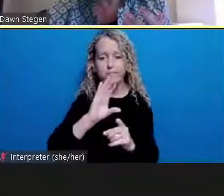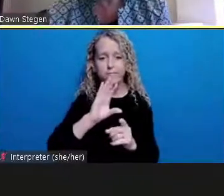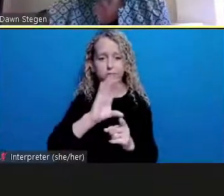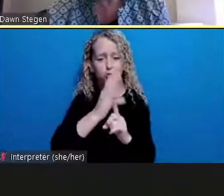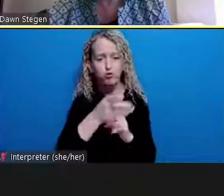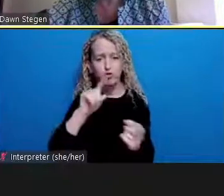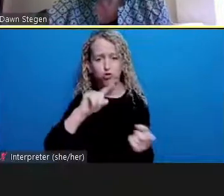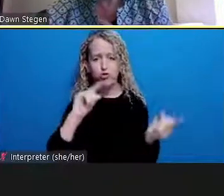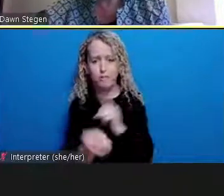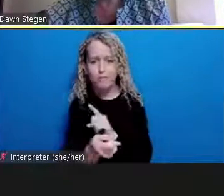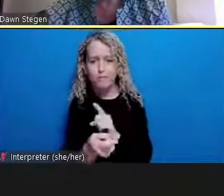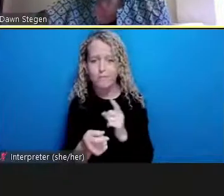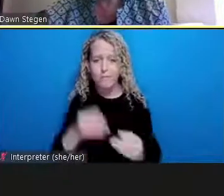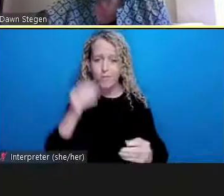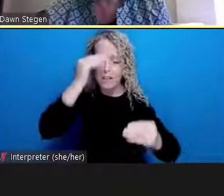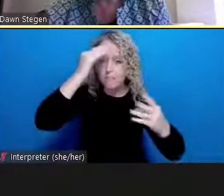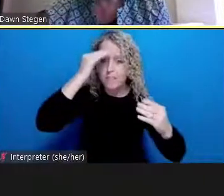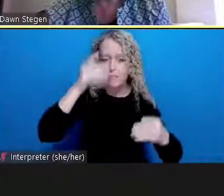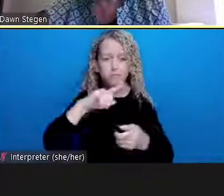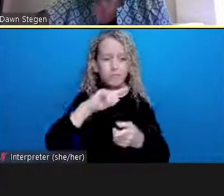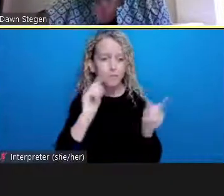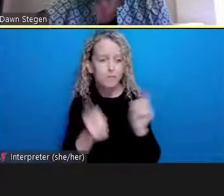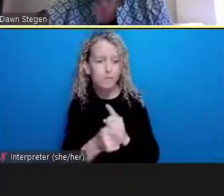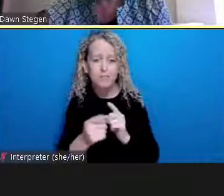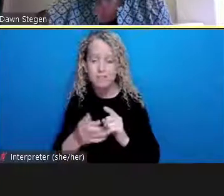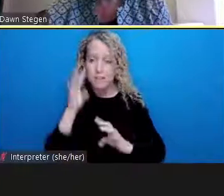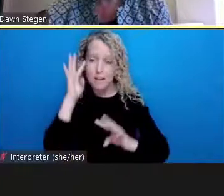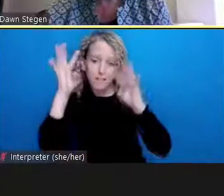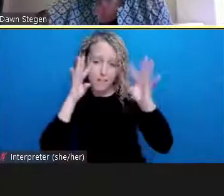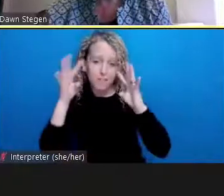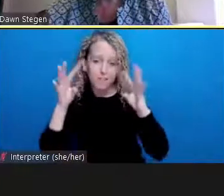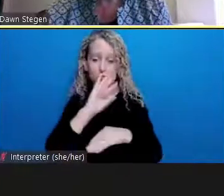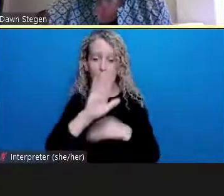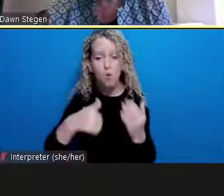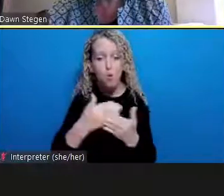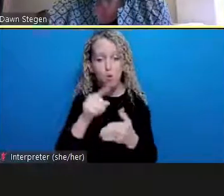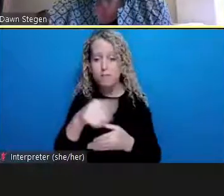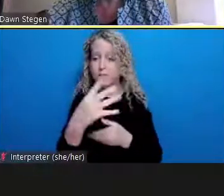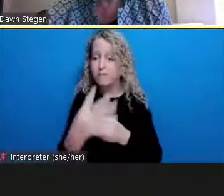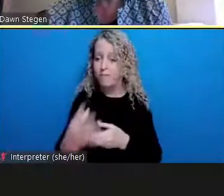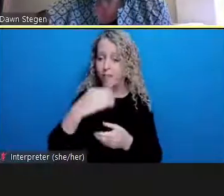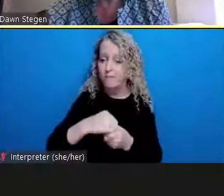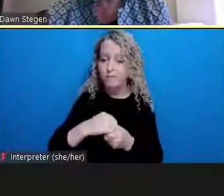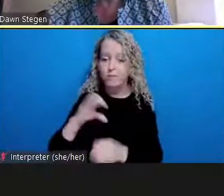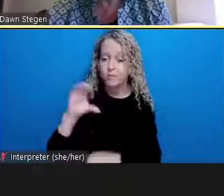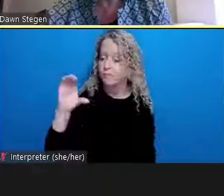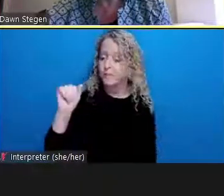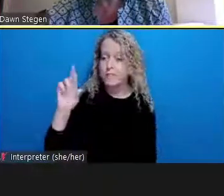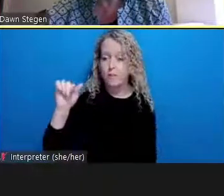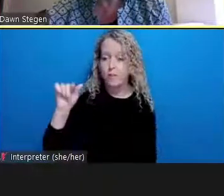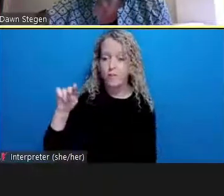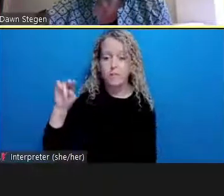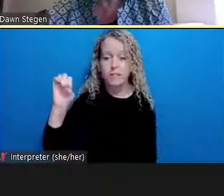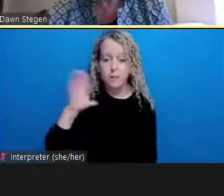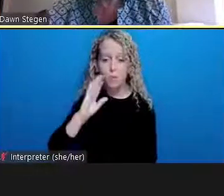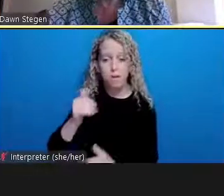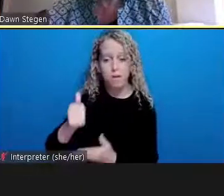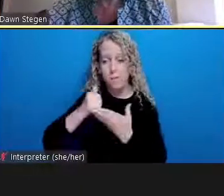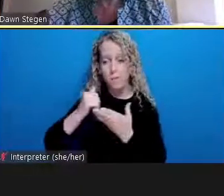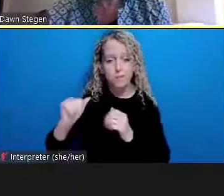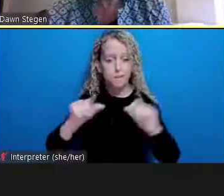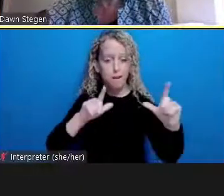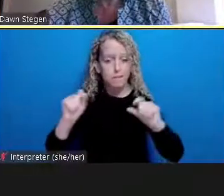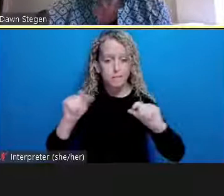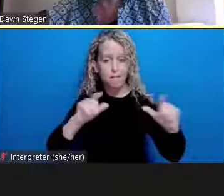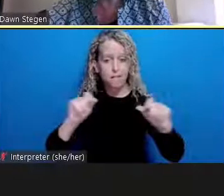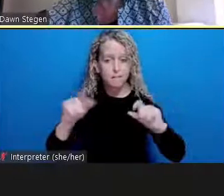and transformation, and it involves all of us. So I'm going to have Carolyn help me with some slides here. And so we're on the first